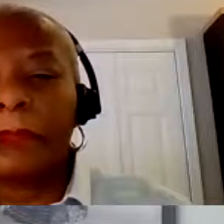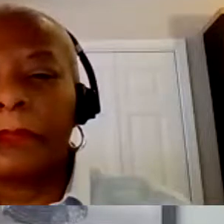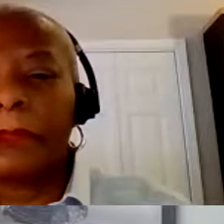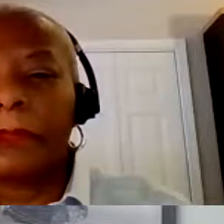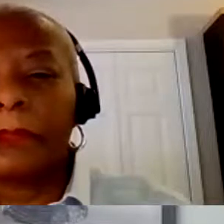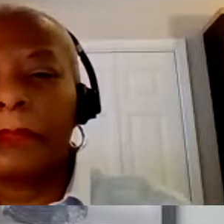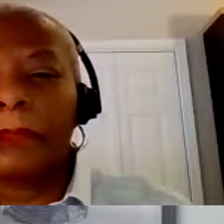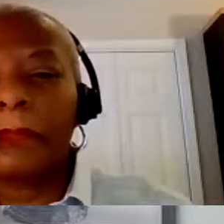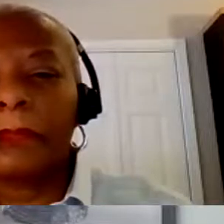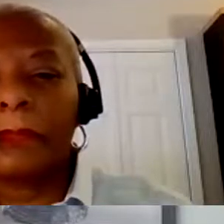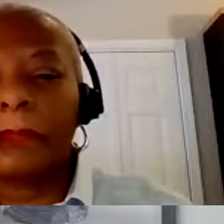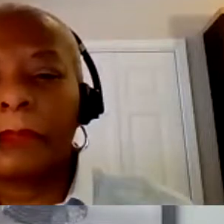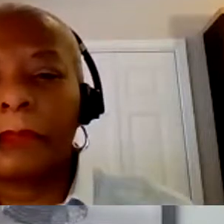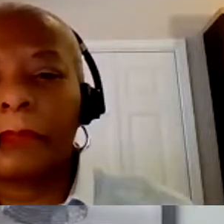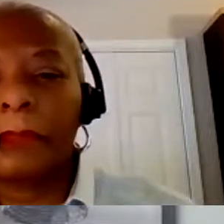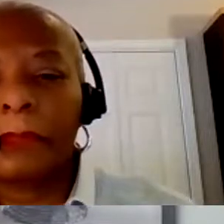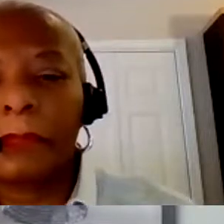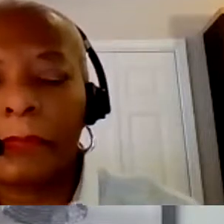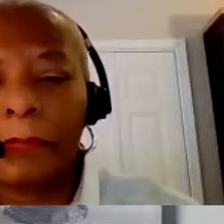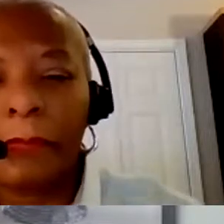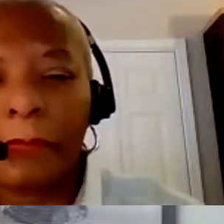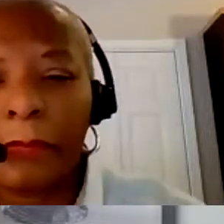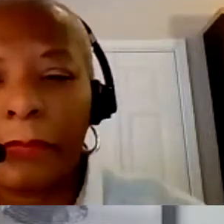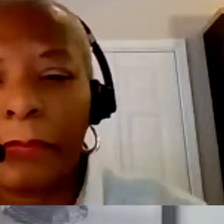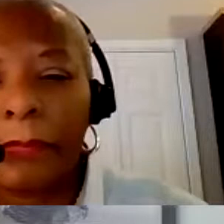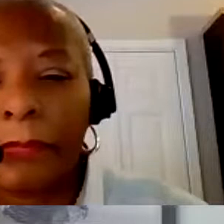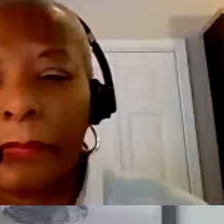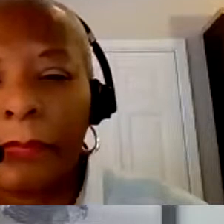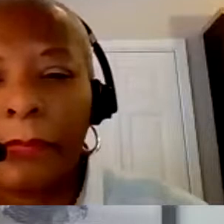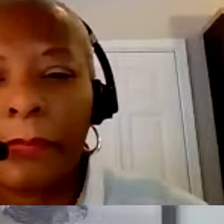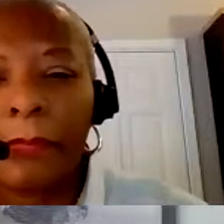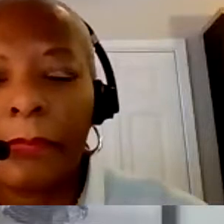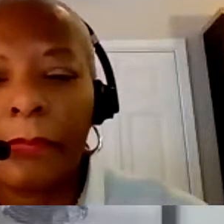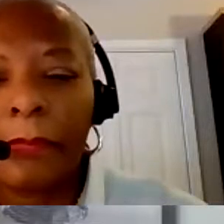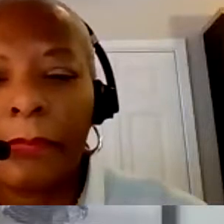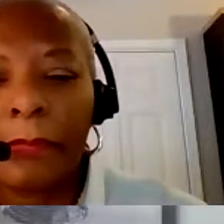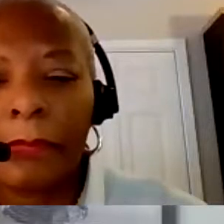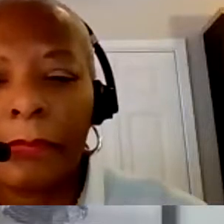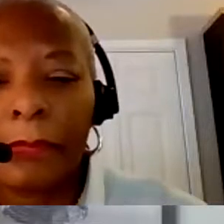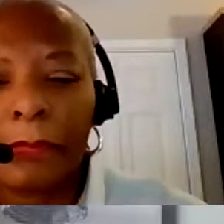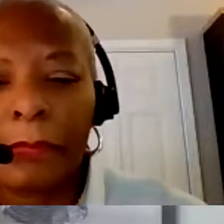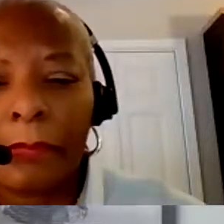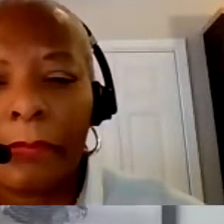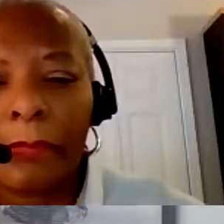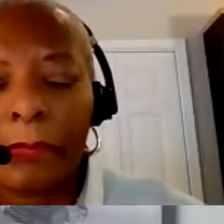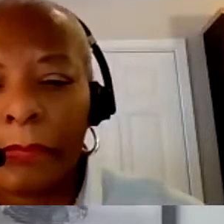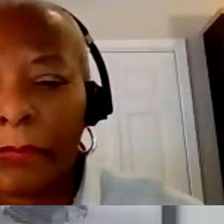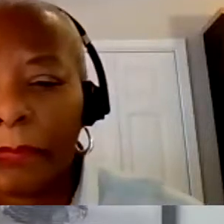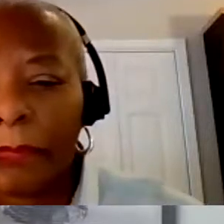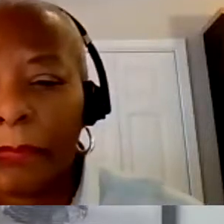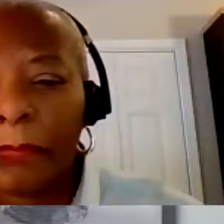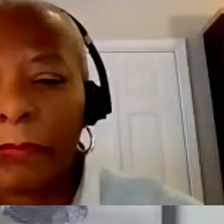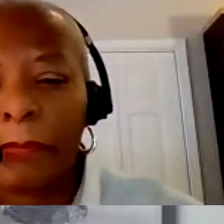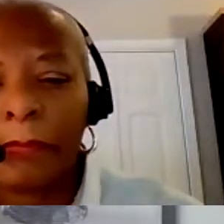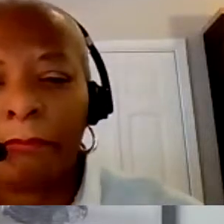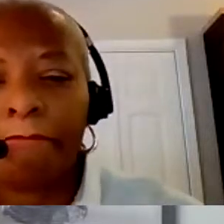know informal mentorships work, but again, as we say, there are so many role models. So, so we